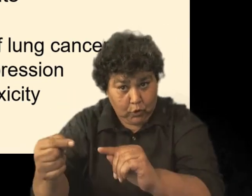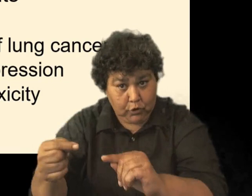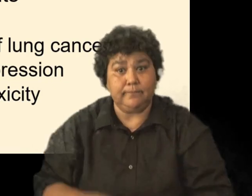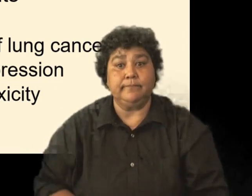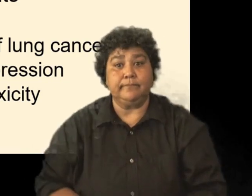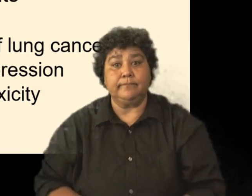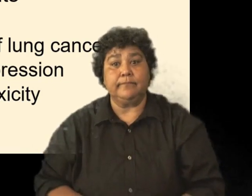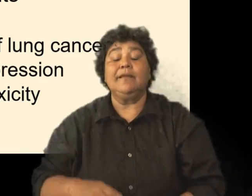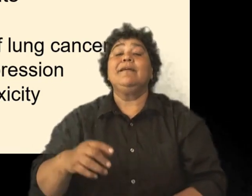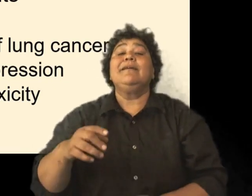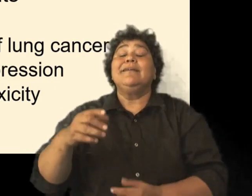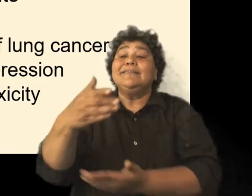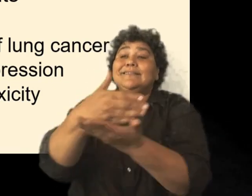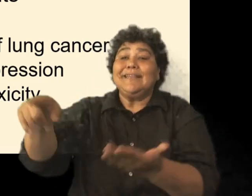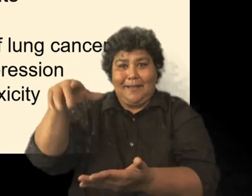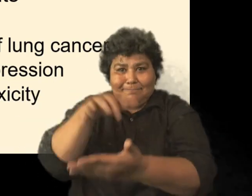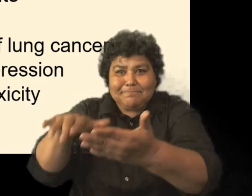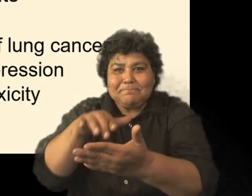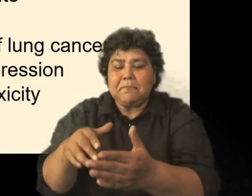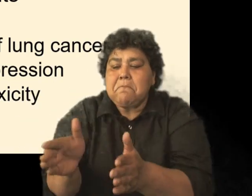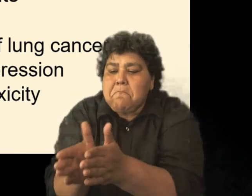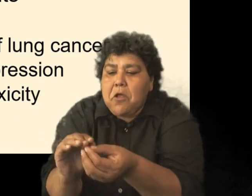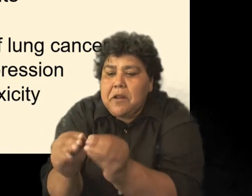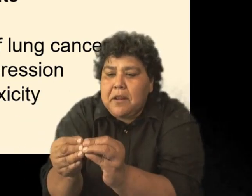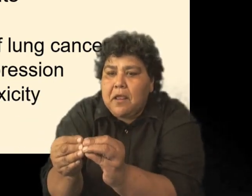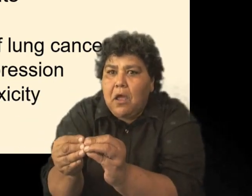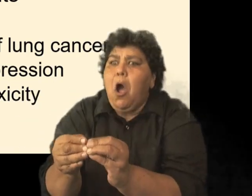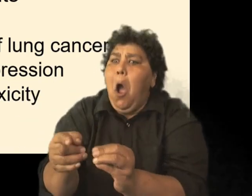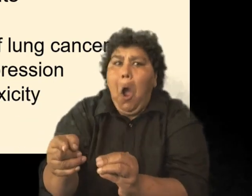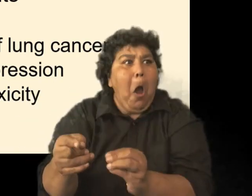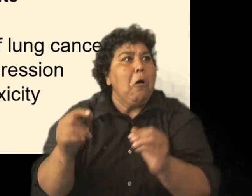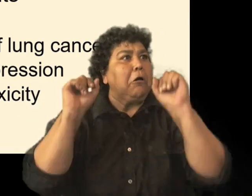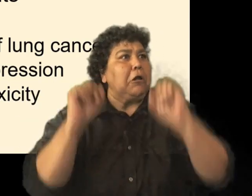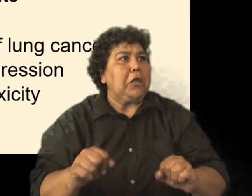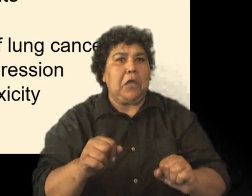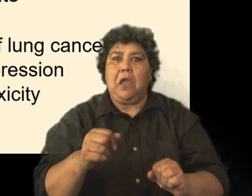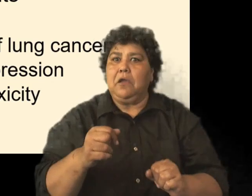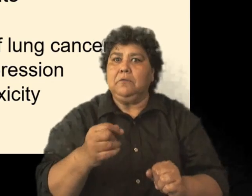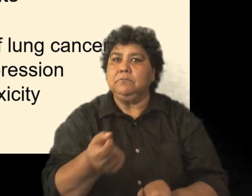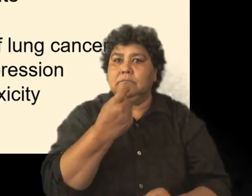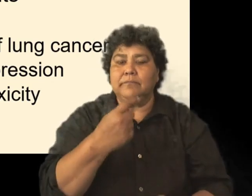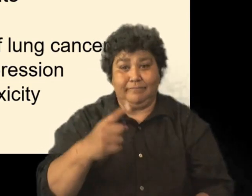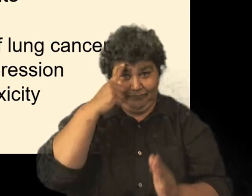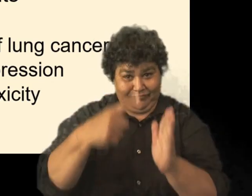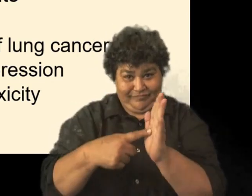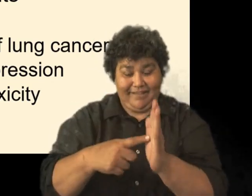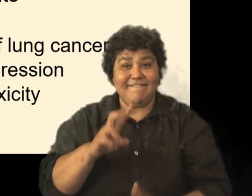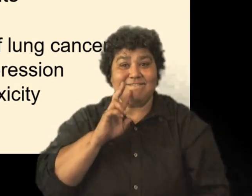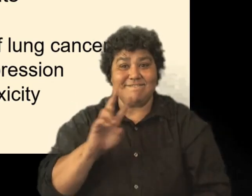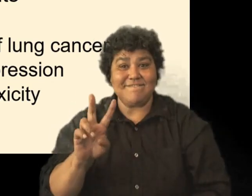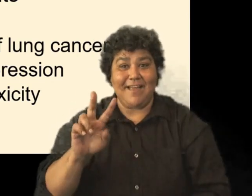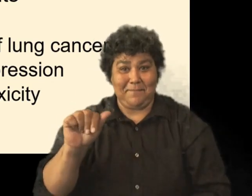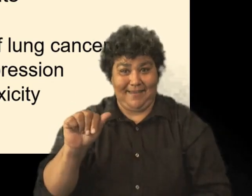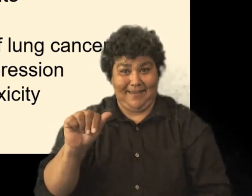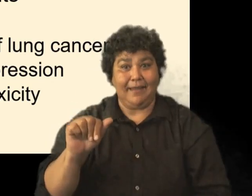An example that is particularly relevant is vitamin A. An old, relatively small single-center